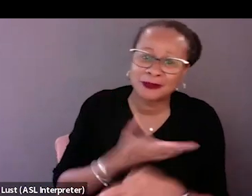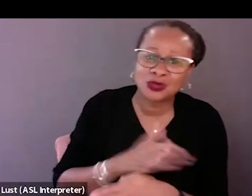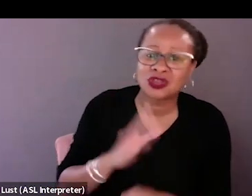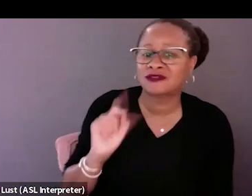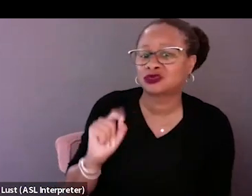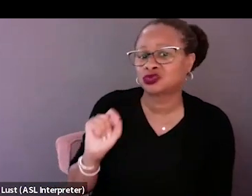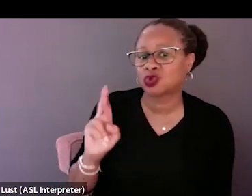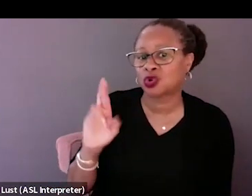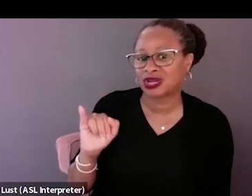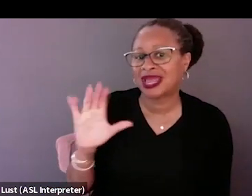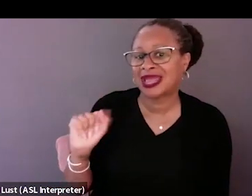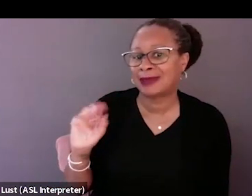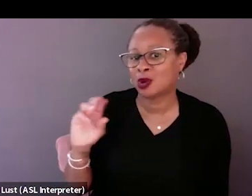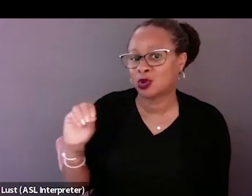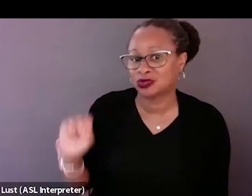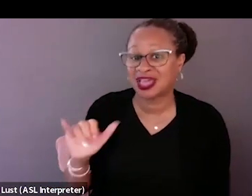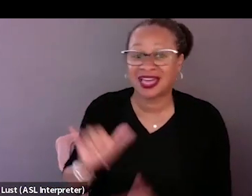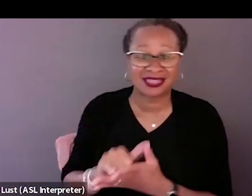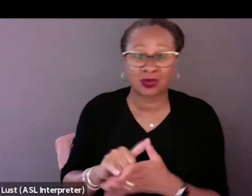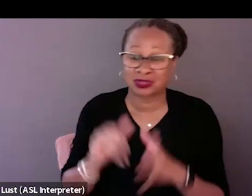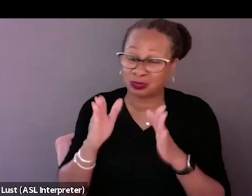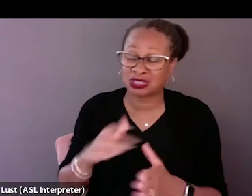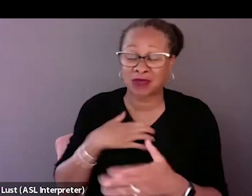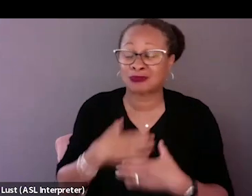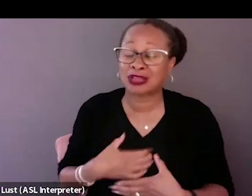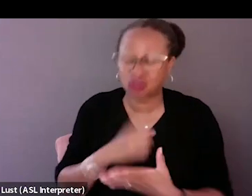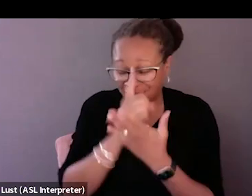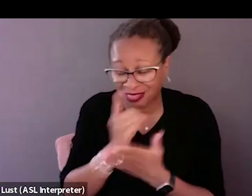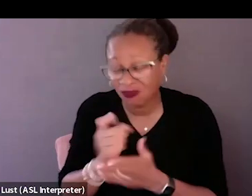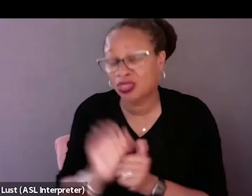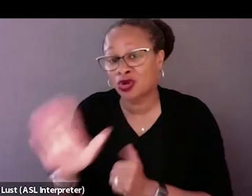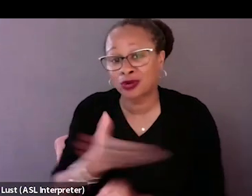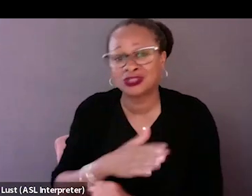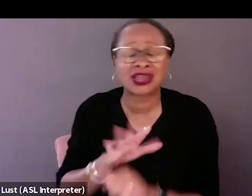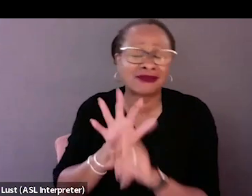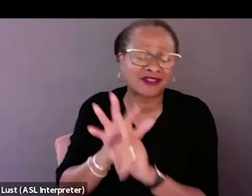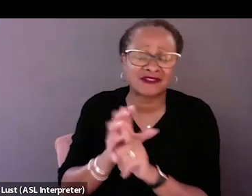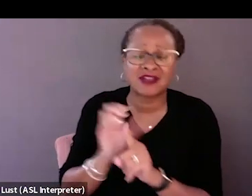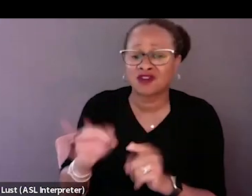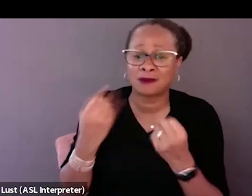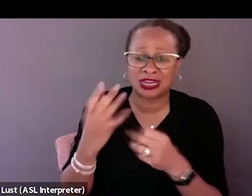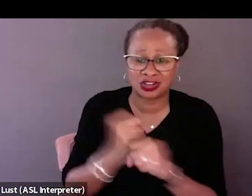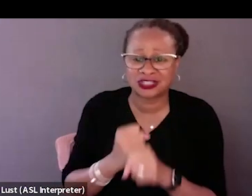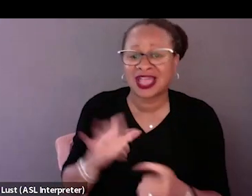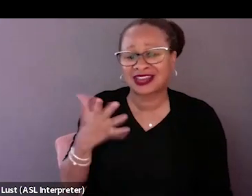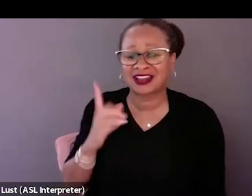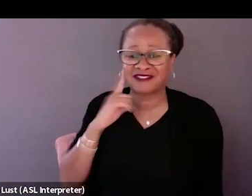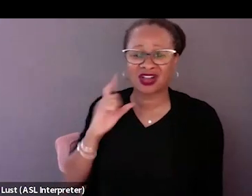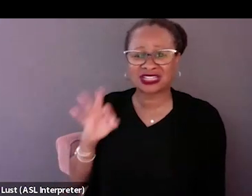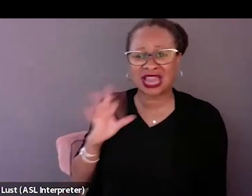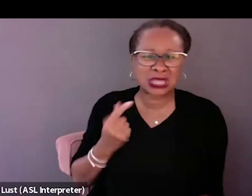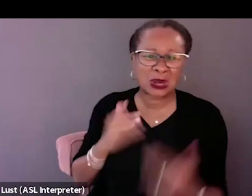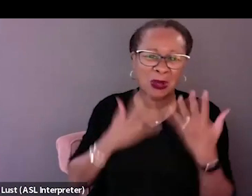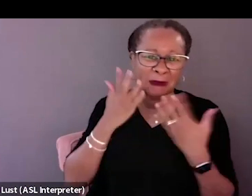example, who was somebody that I was super passionately in love with and I was a huge fan of for many years, and then kind of thought I got a little